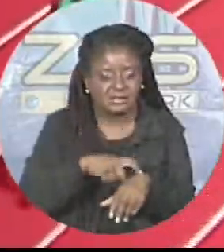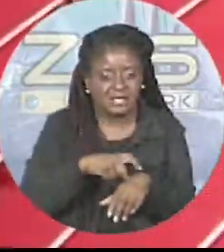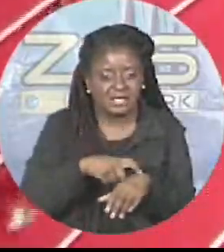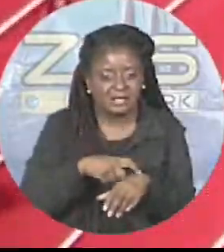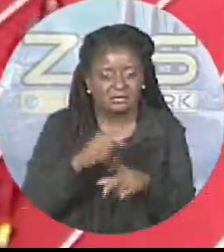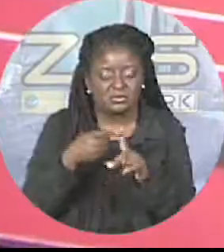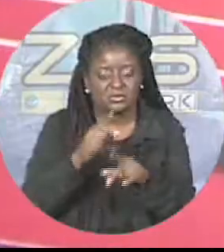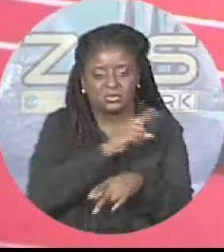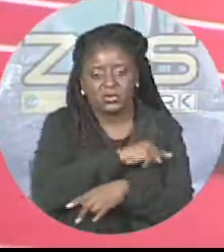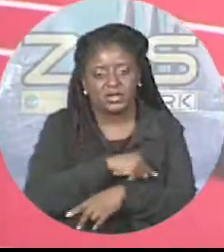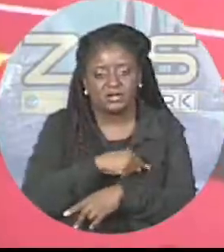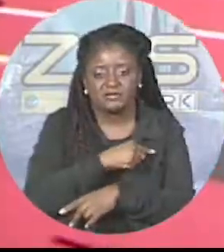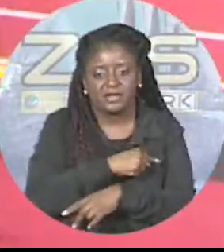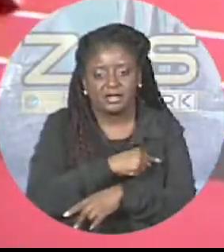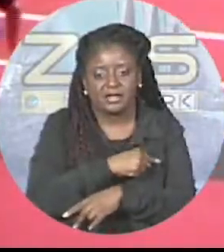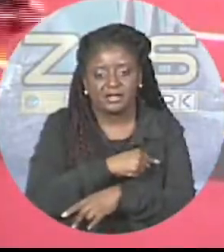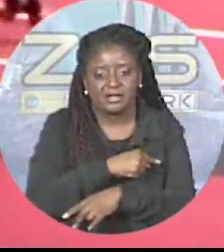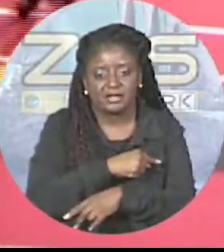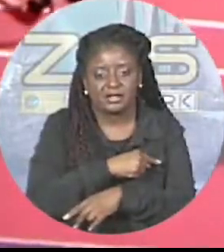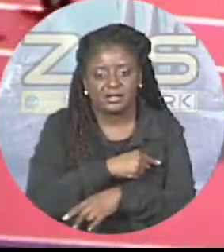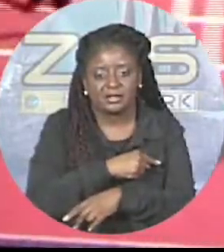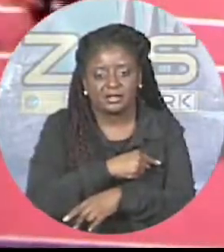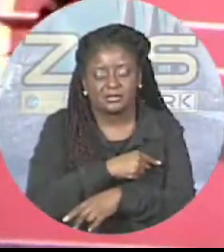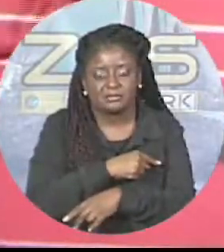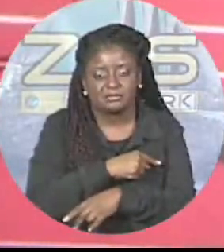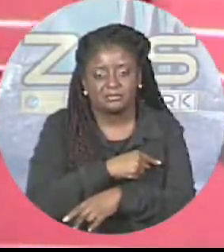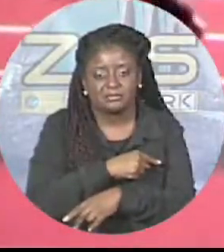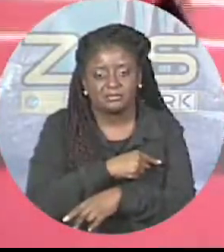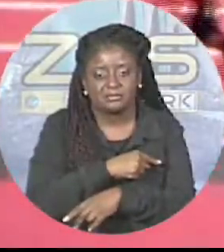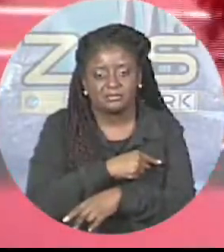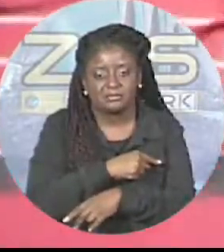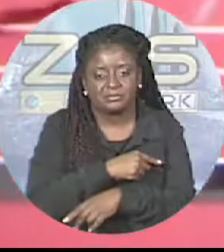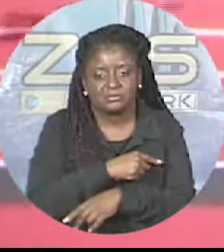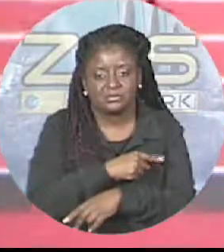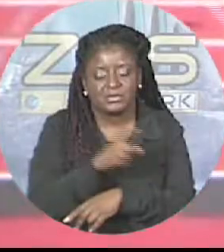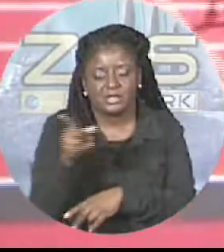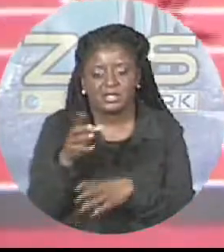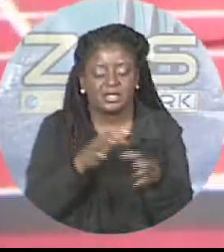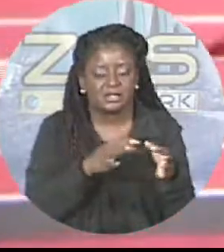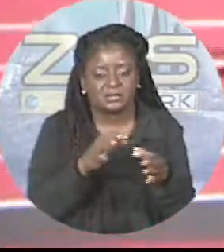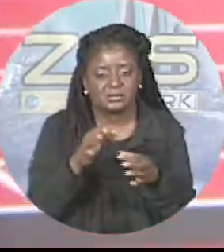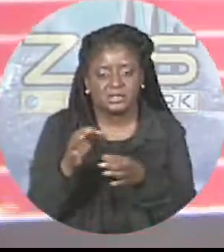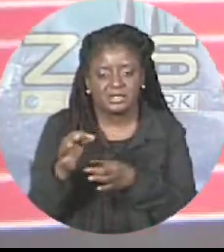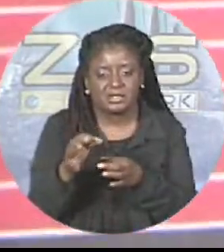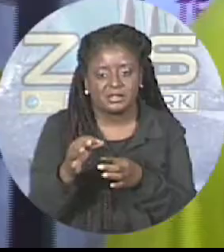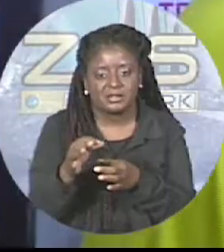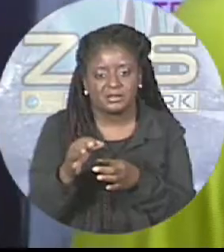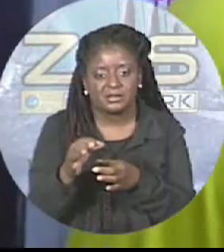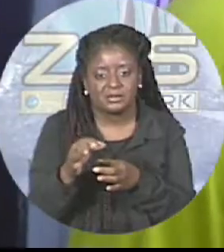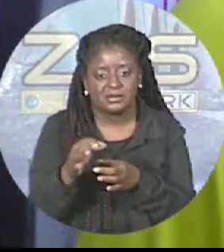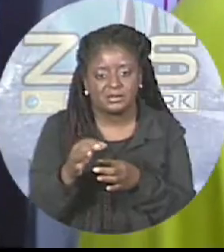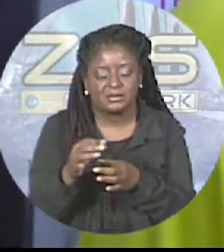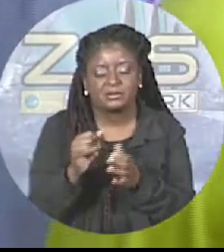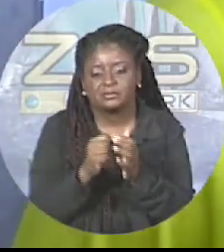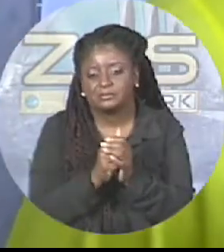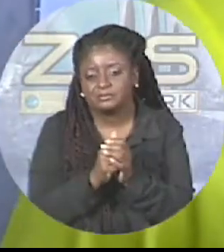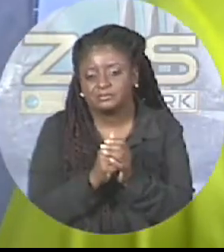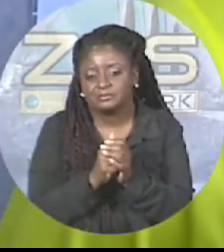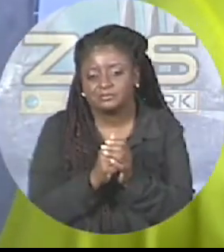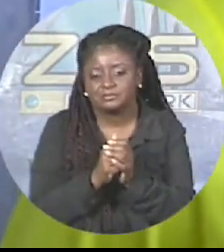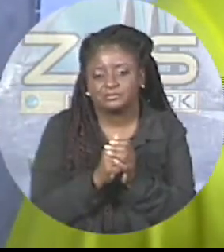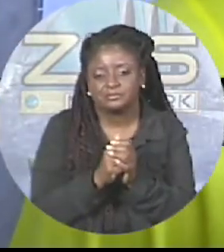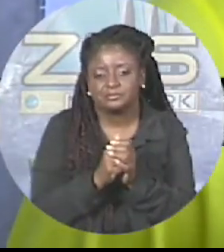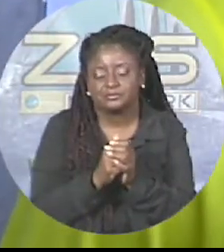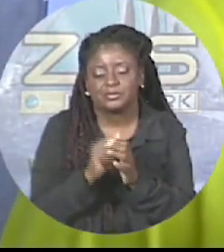were doubting it a little bit after he did not come through the tunnel, but he explained why. I didn't want to speak to the media or anything. I just want